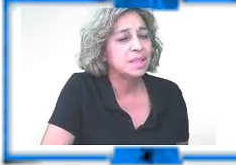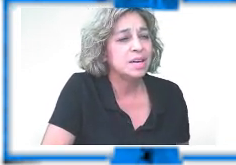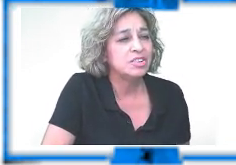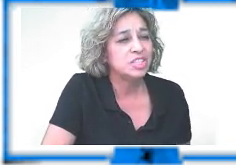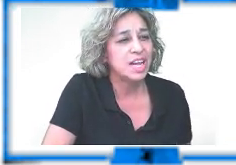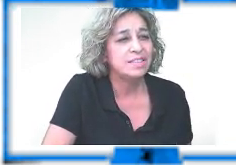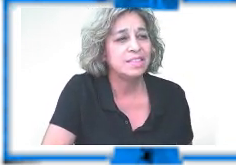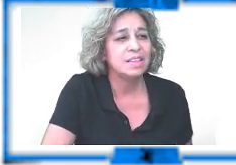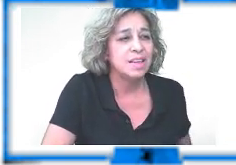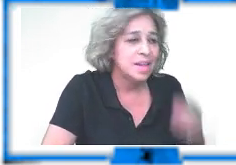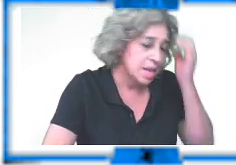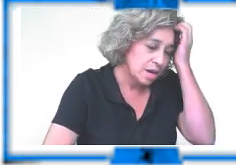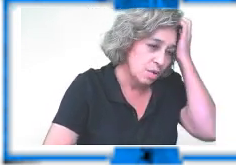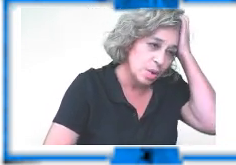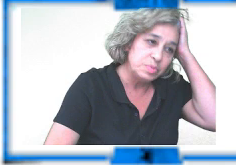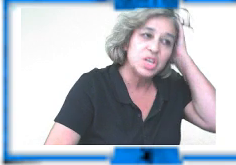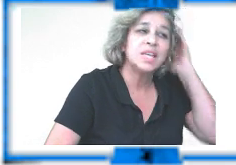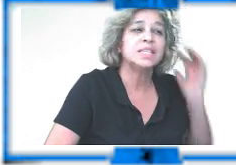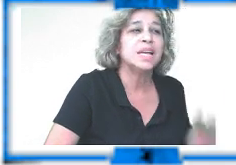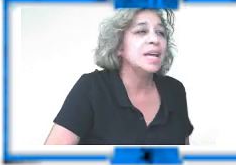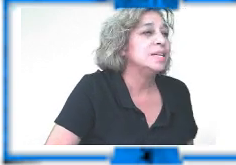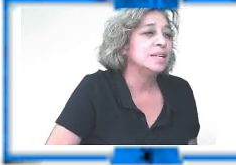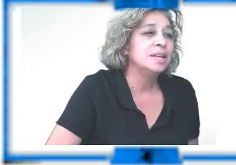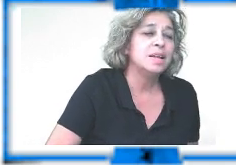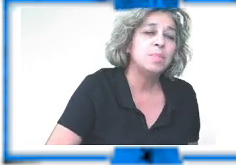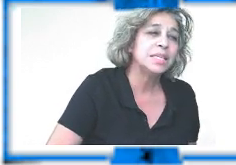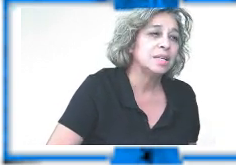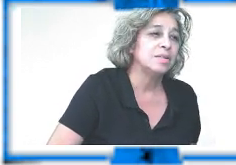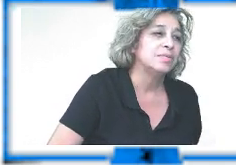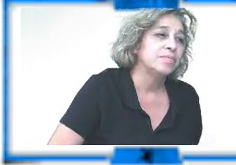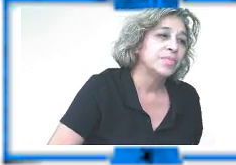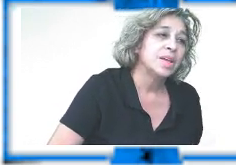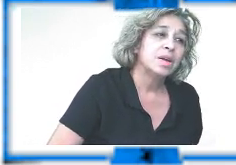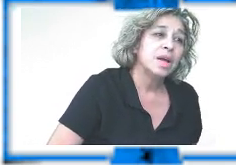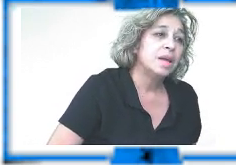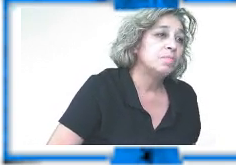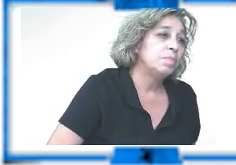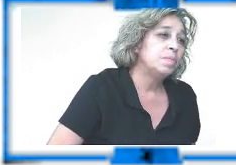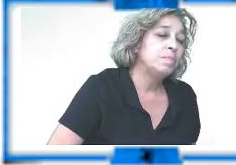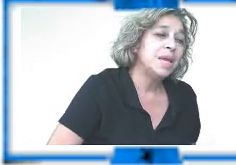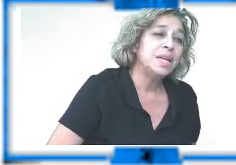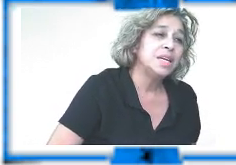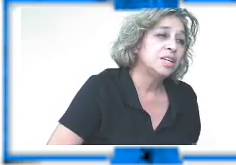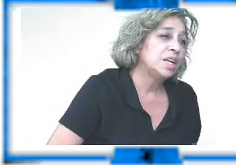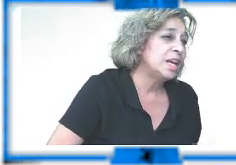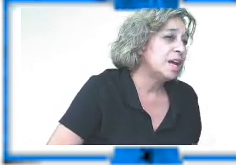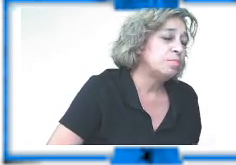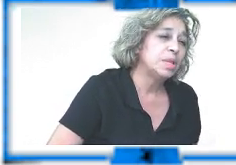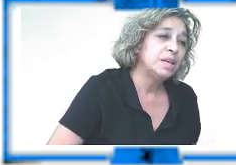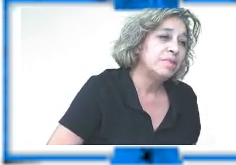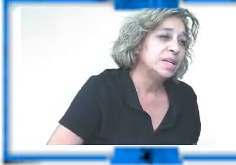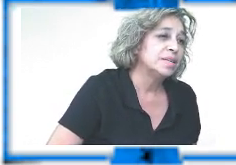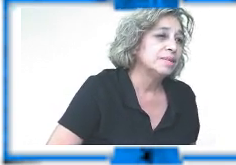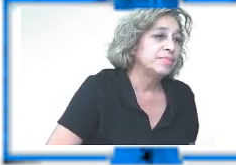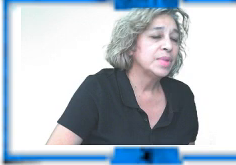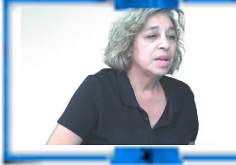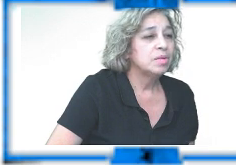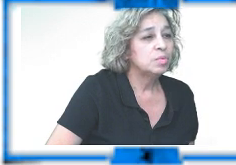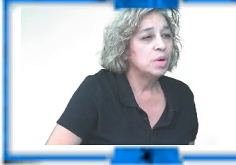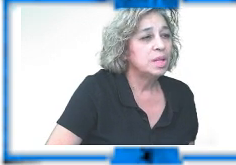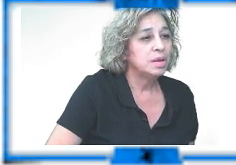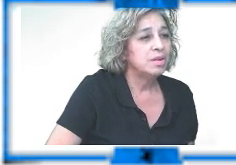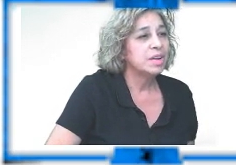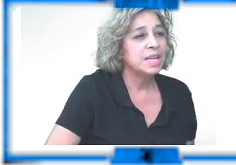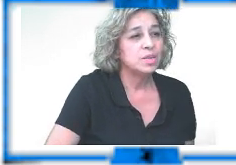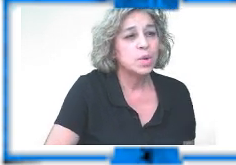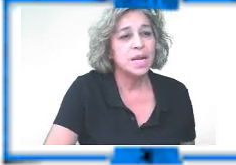can't understand that corruption has ended in Mexico. And many cannot believe it.